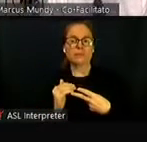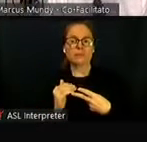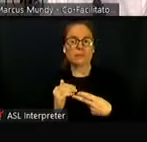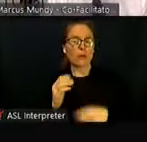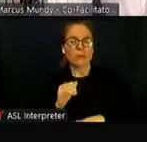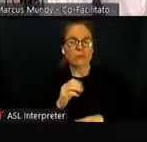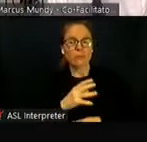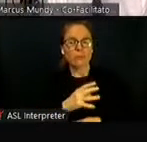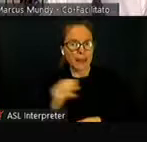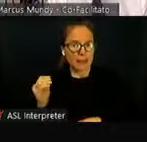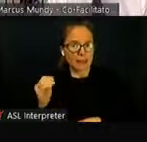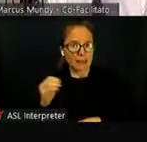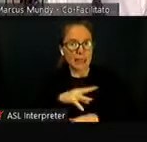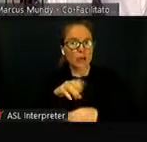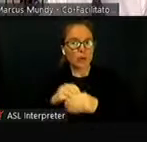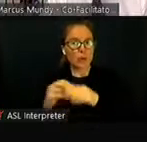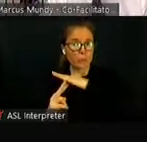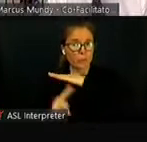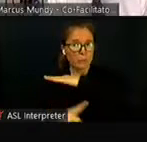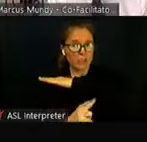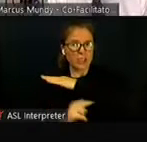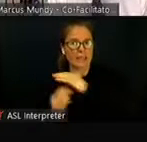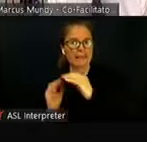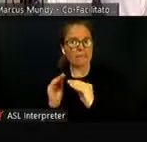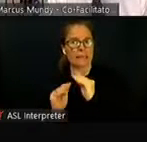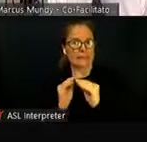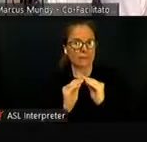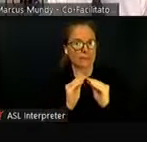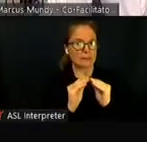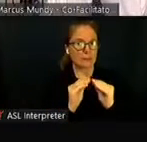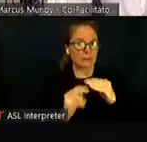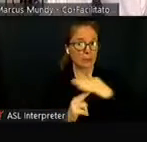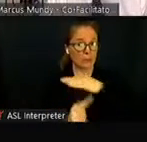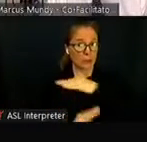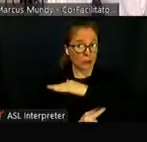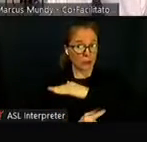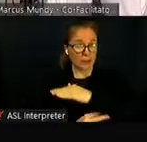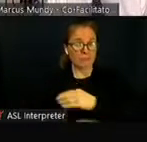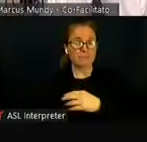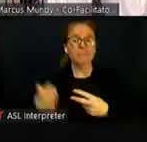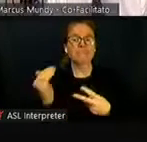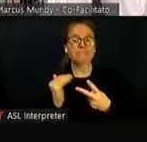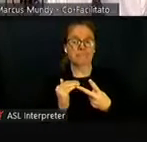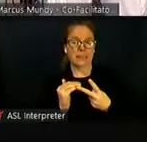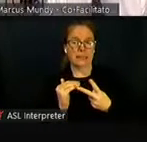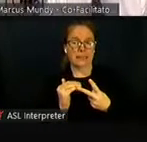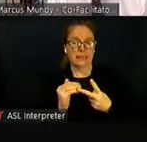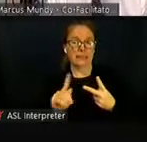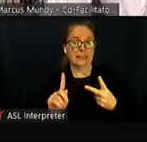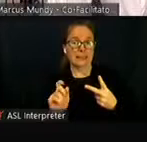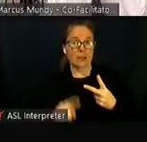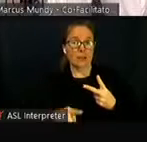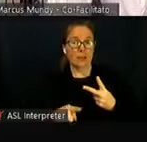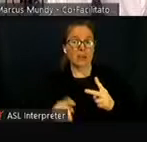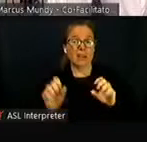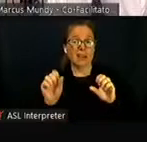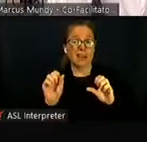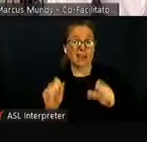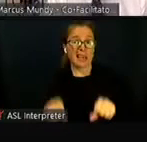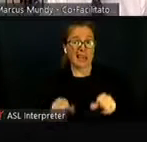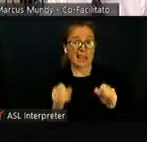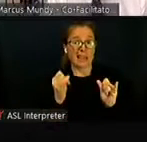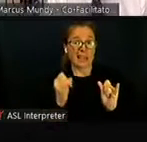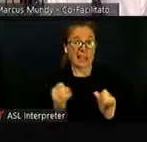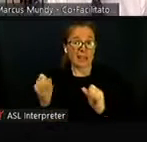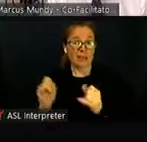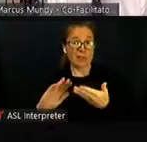include bridges, fixing bridges? And the second question is, do individual towns add